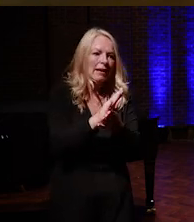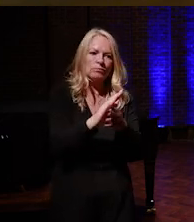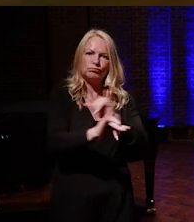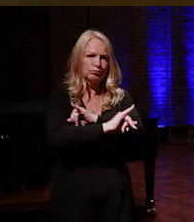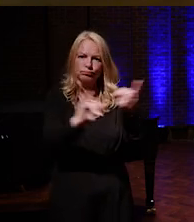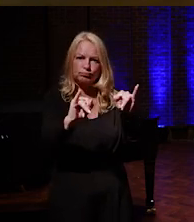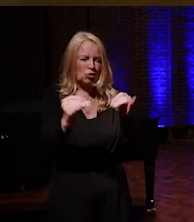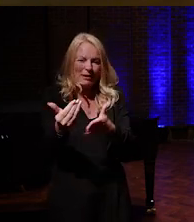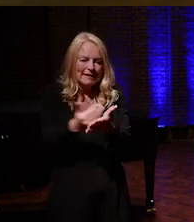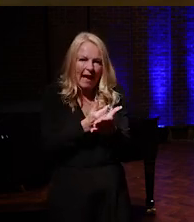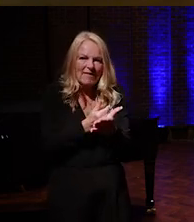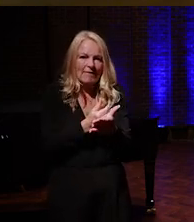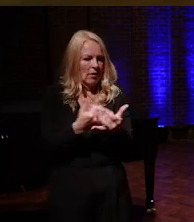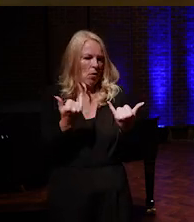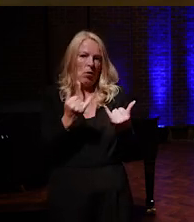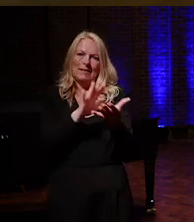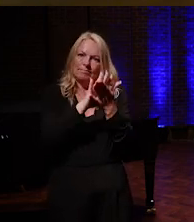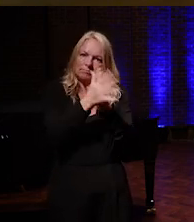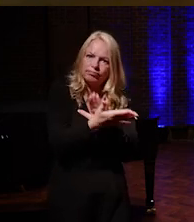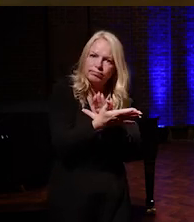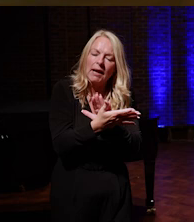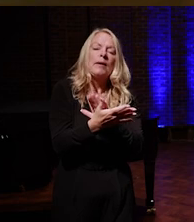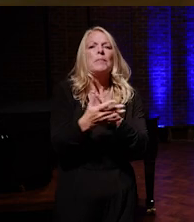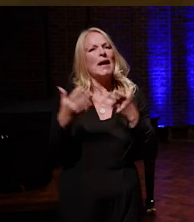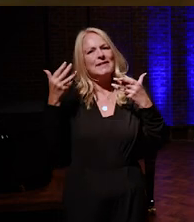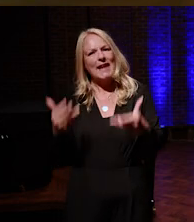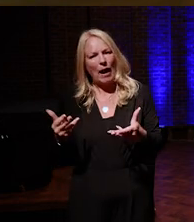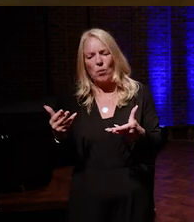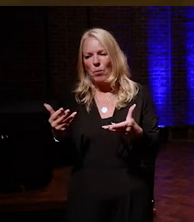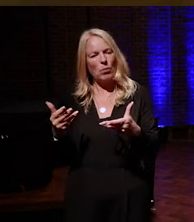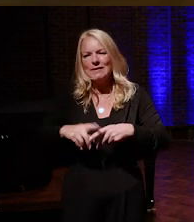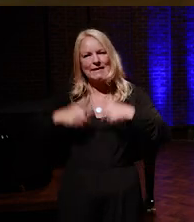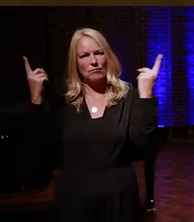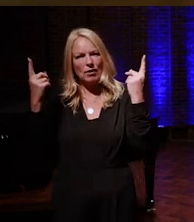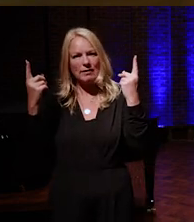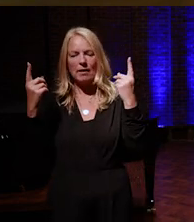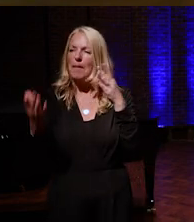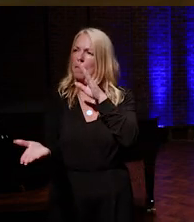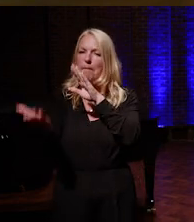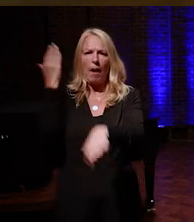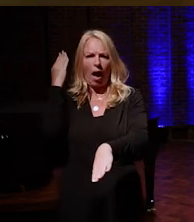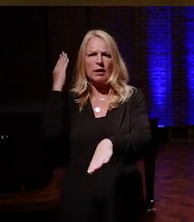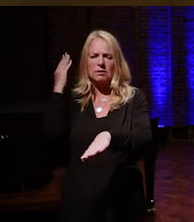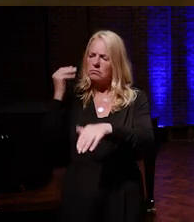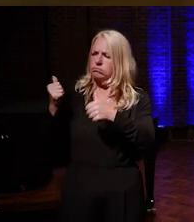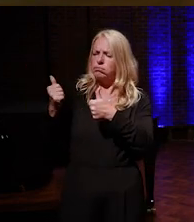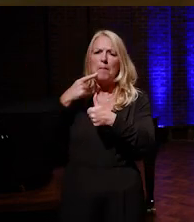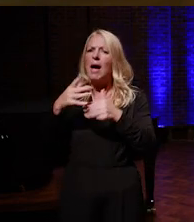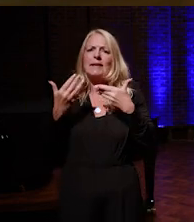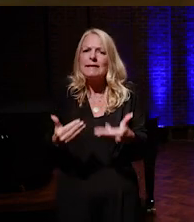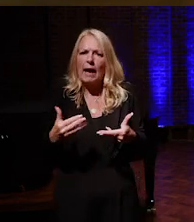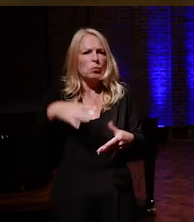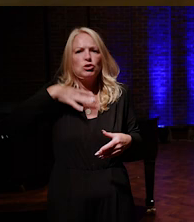But we're living in very different times now, and I would argue that this behavioral relic from our evolutionary past does not serve us anymore,